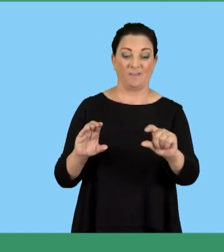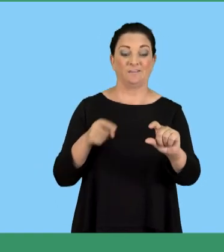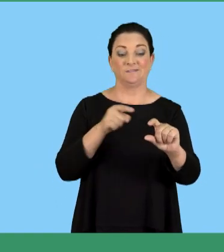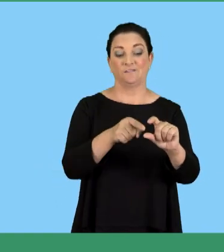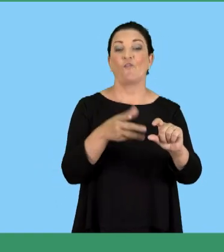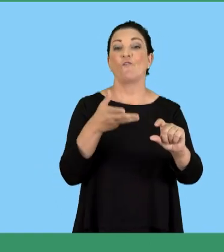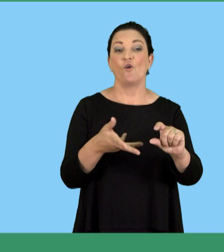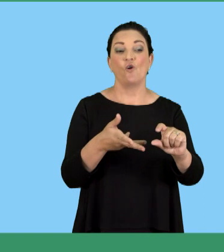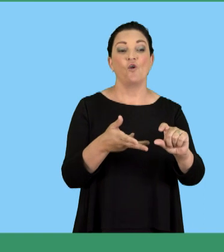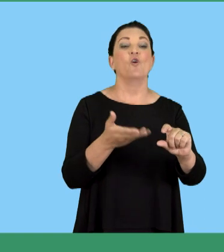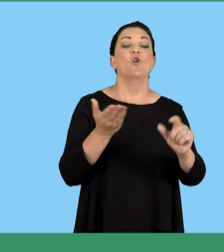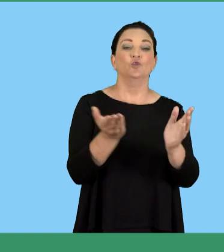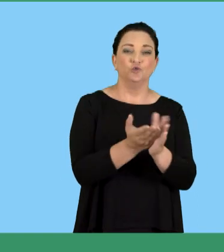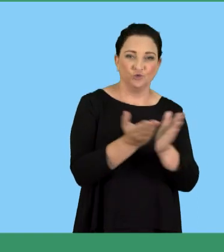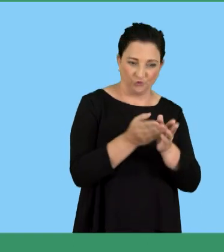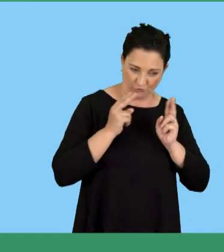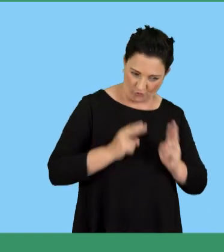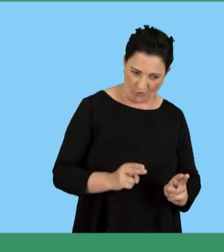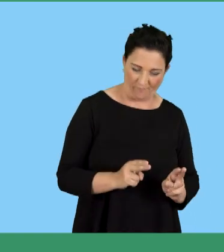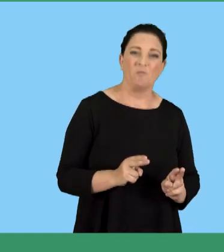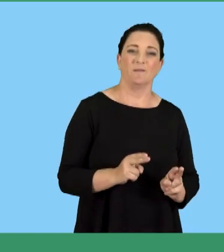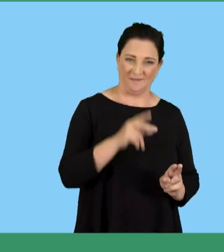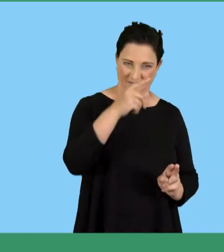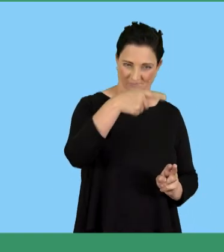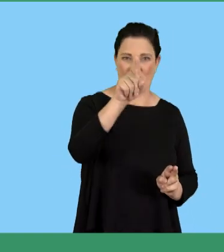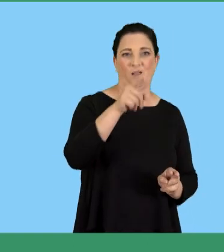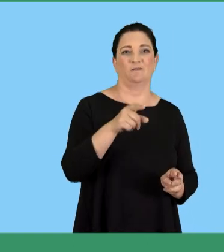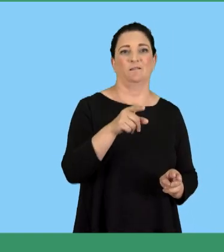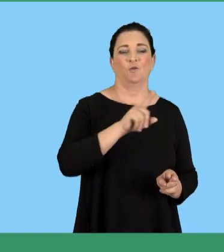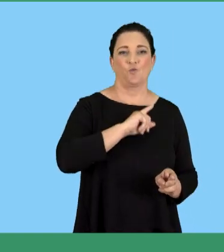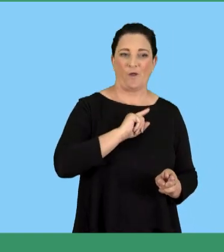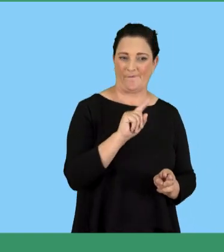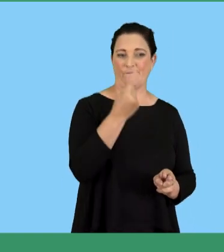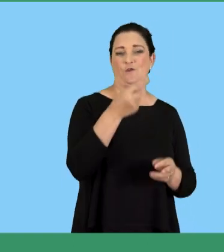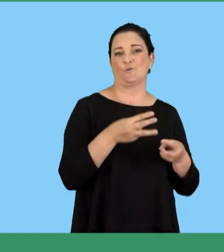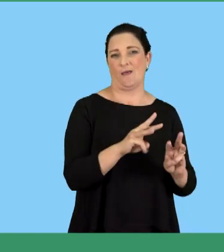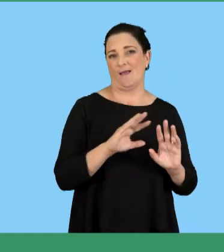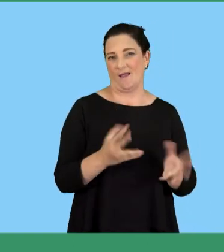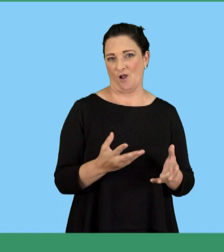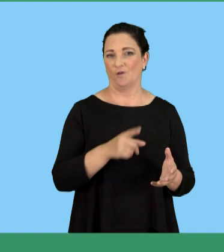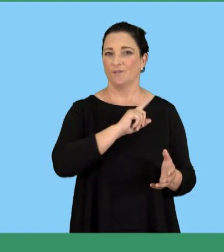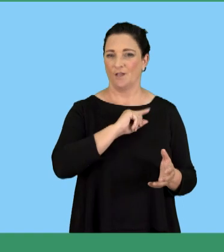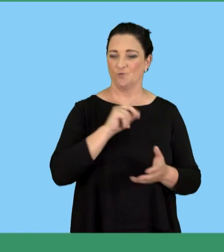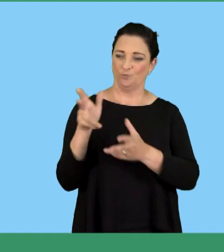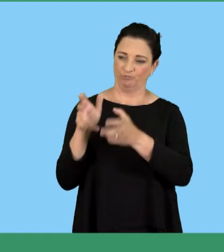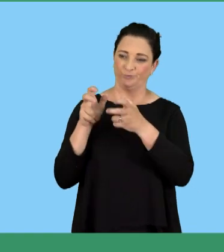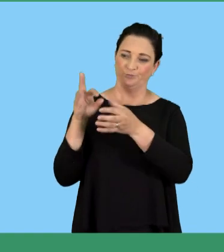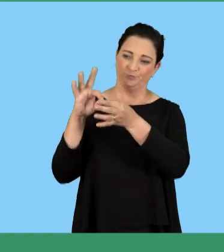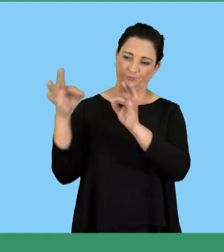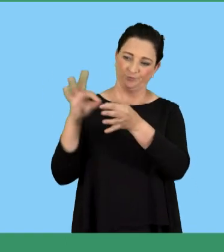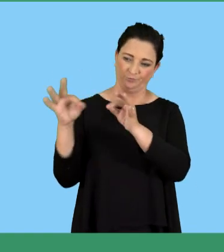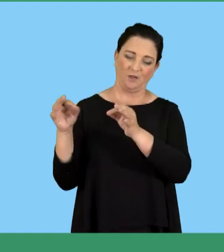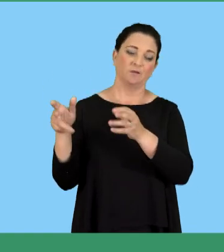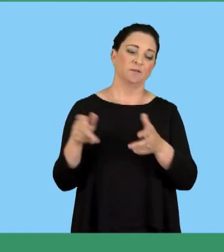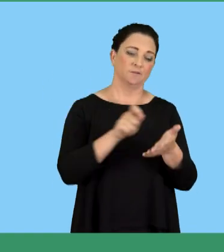invested in the community by donating school uniforms. That is the first way That's the first sentence you quote over there to say